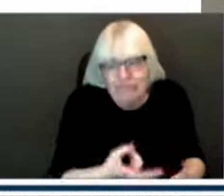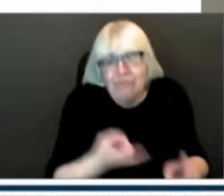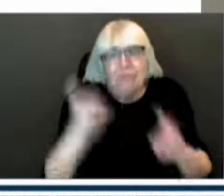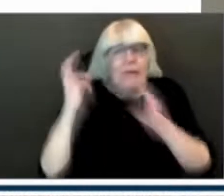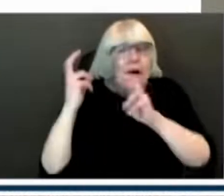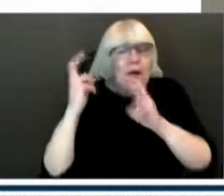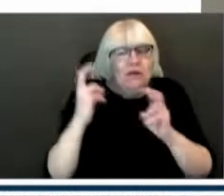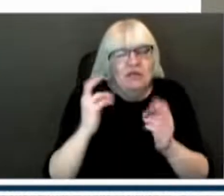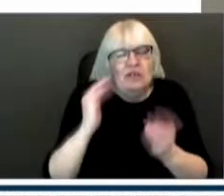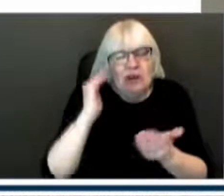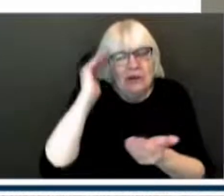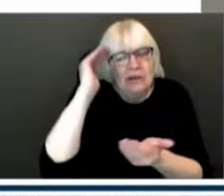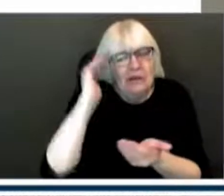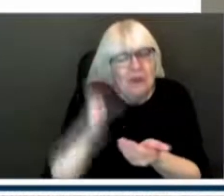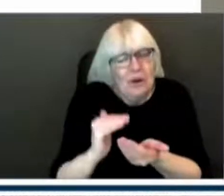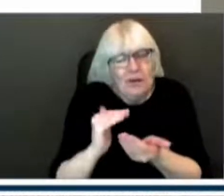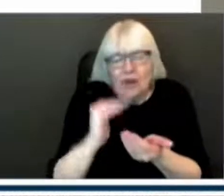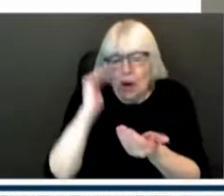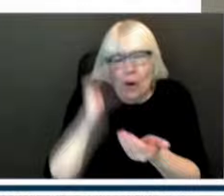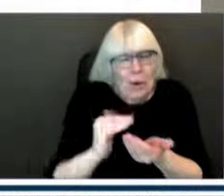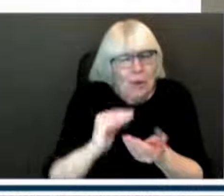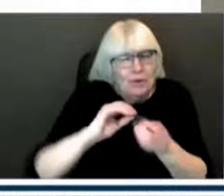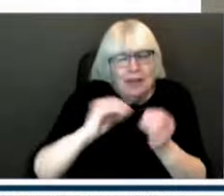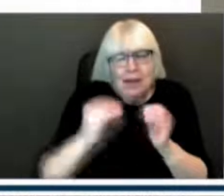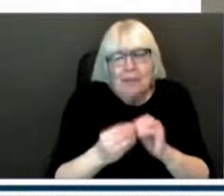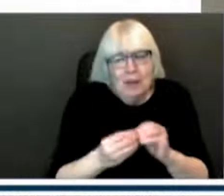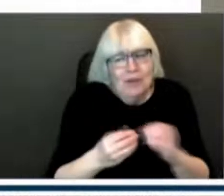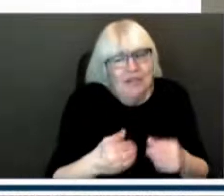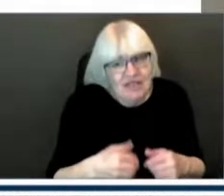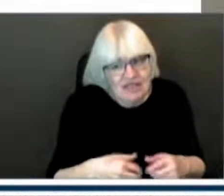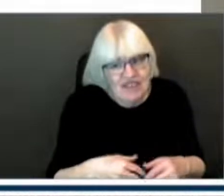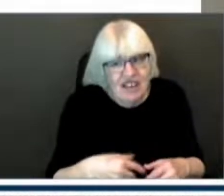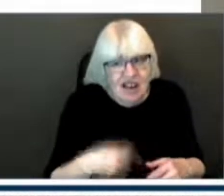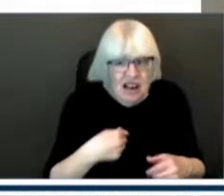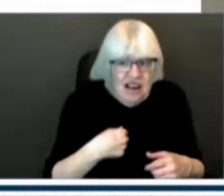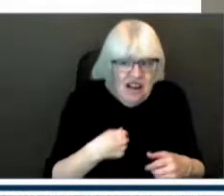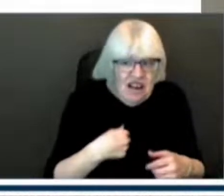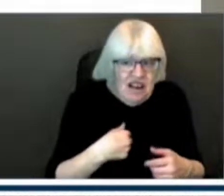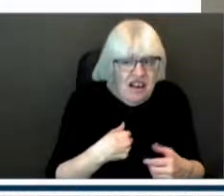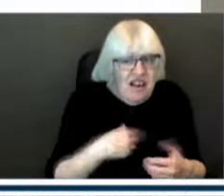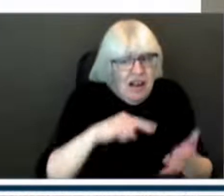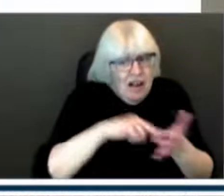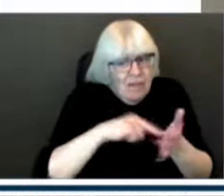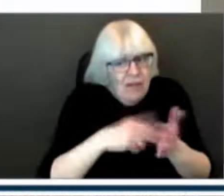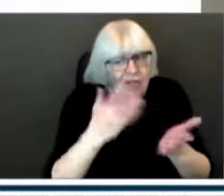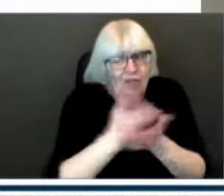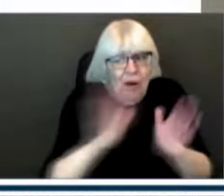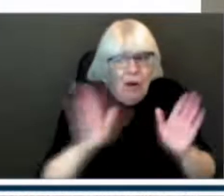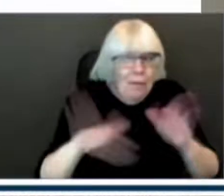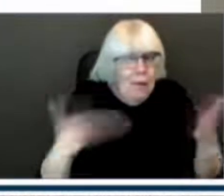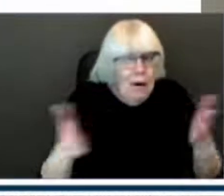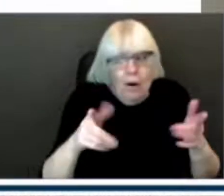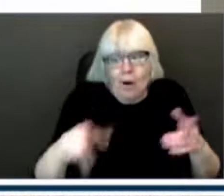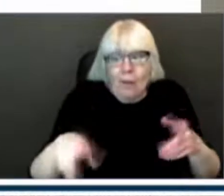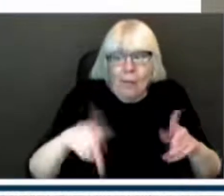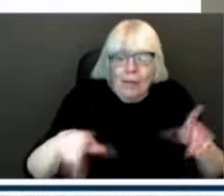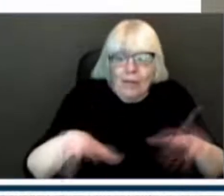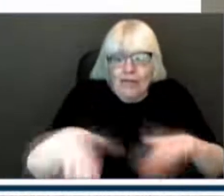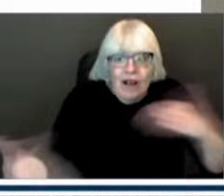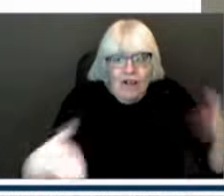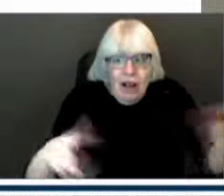and I don't mean to diminish the deaths we've had, but the number of people that have died has been relatively small from a